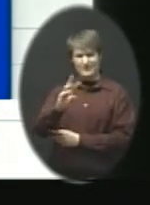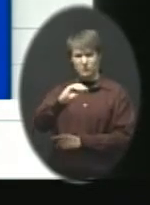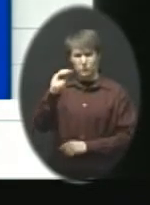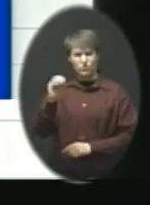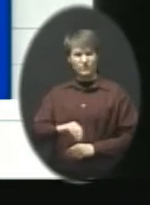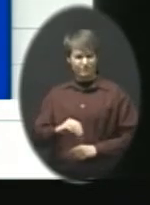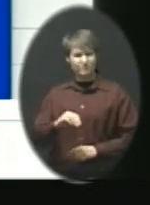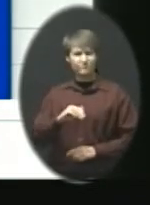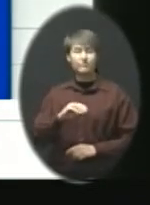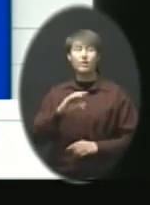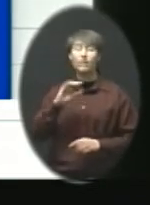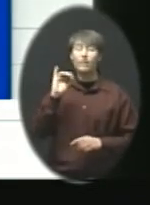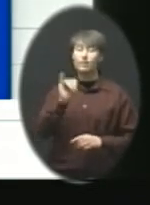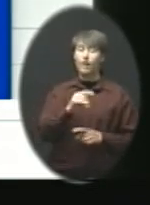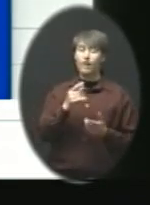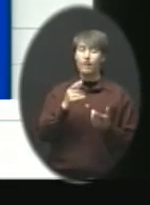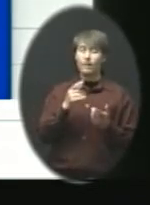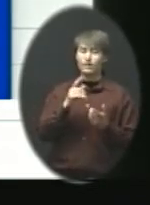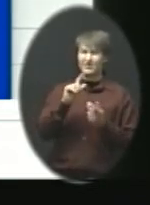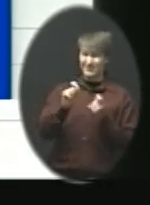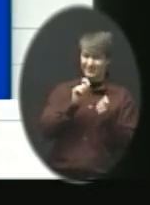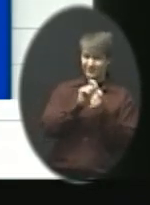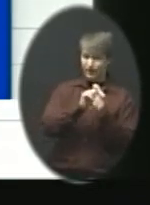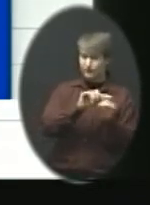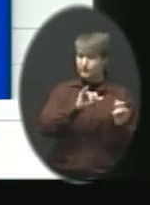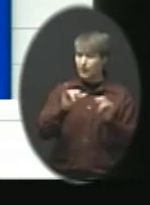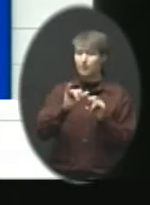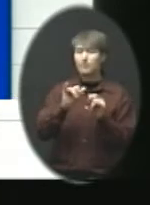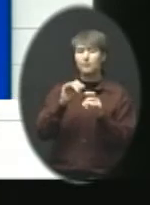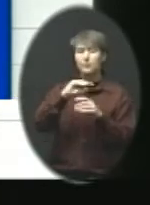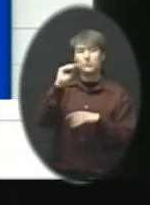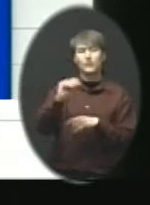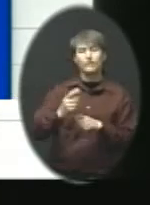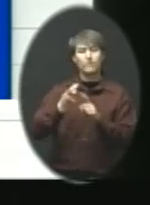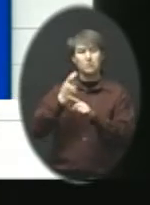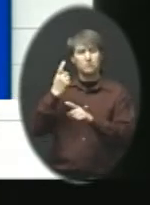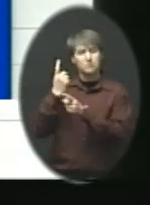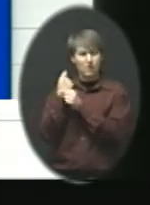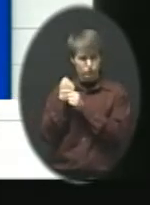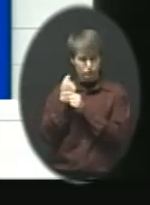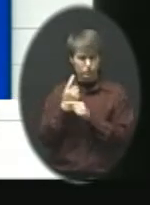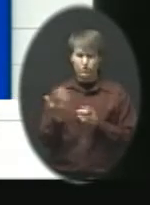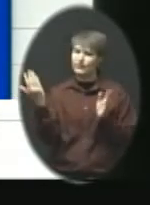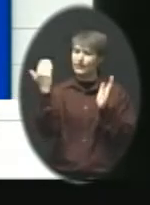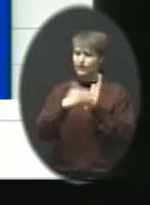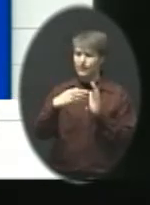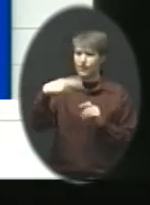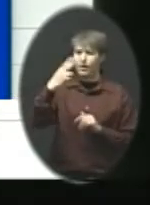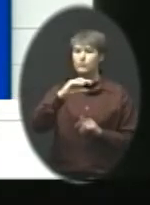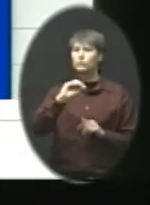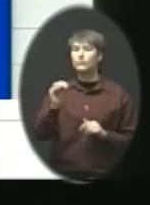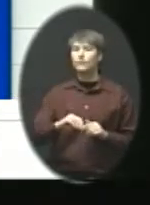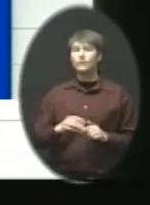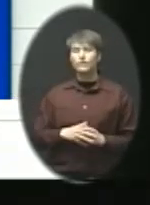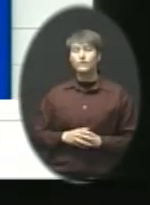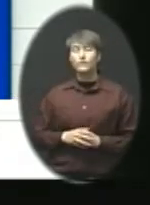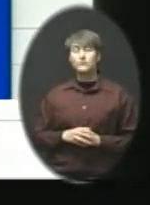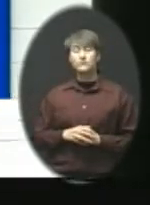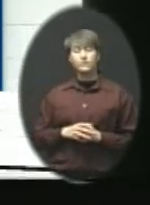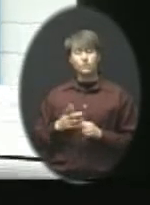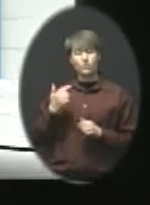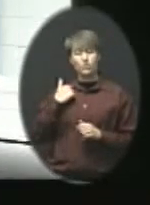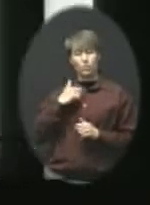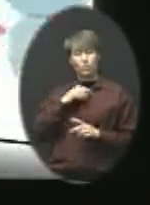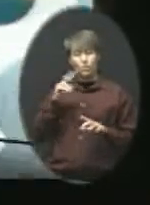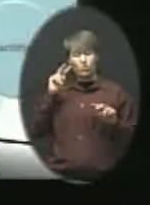the exact same about percentage of last year. So again, a very high percentage. As we look at our